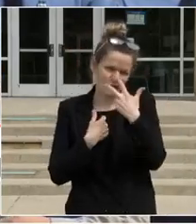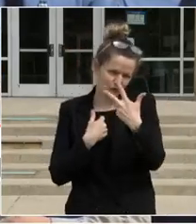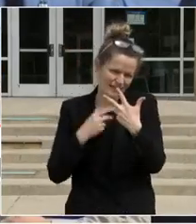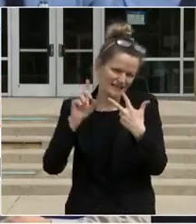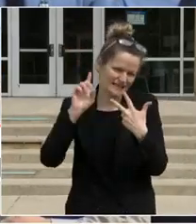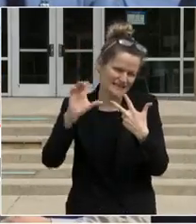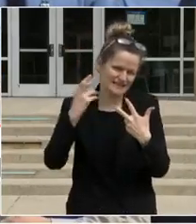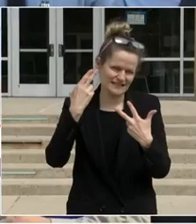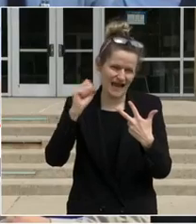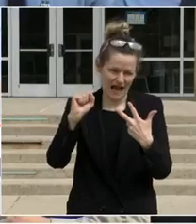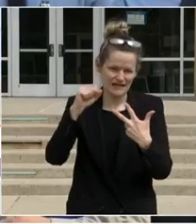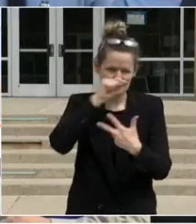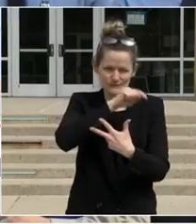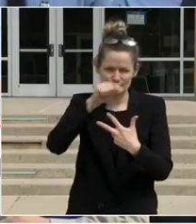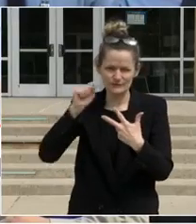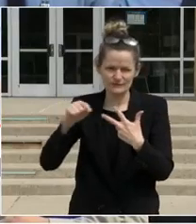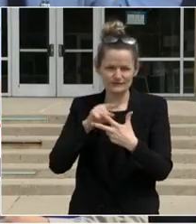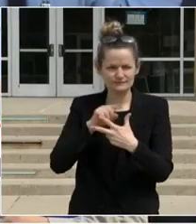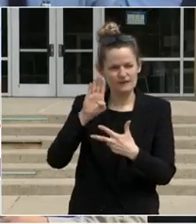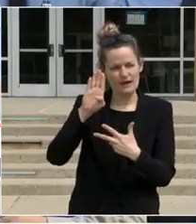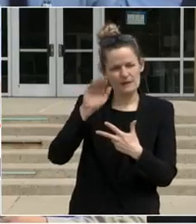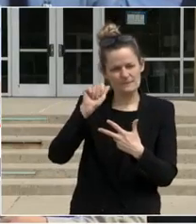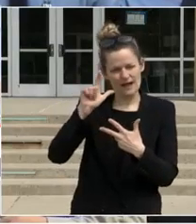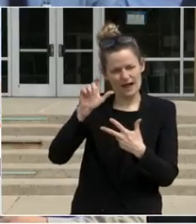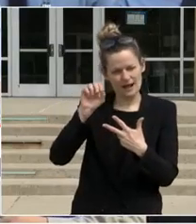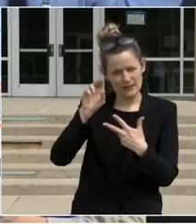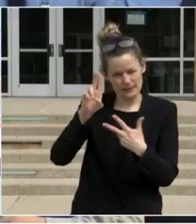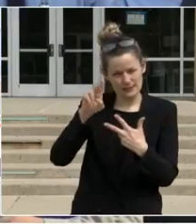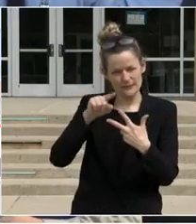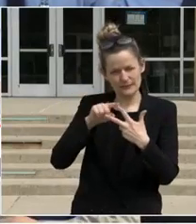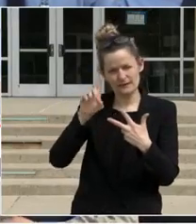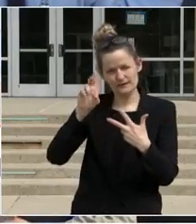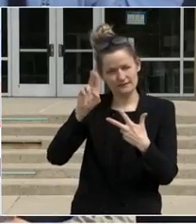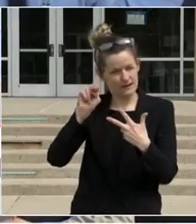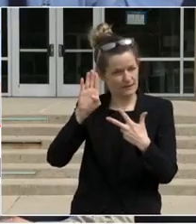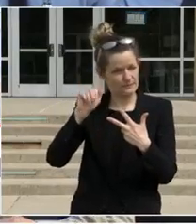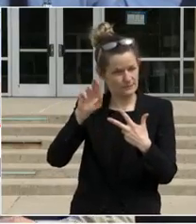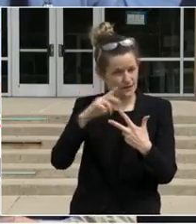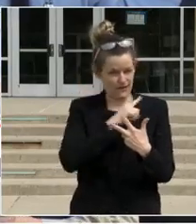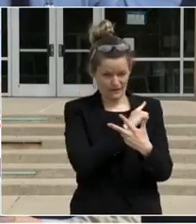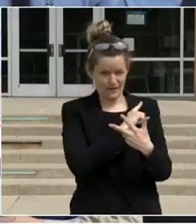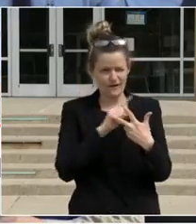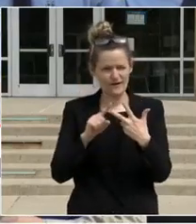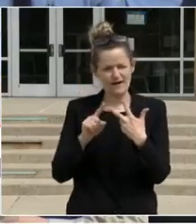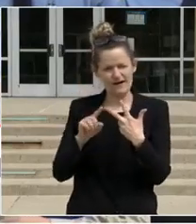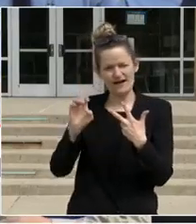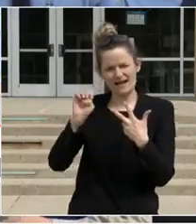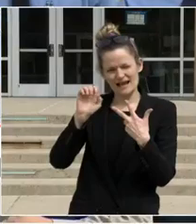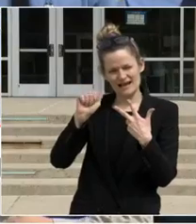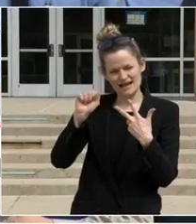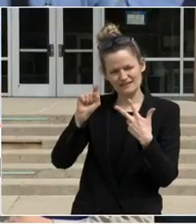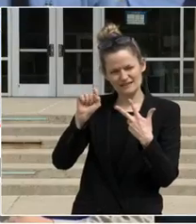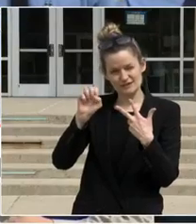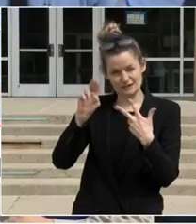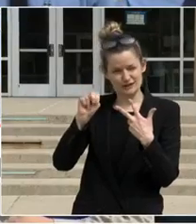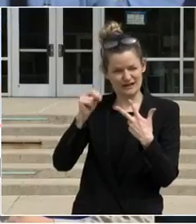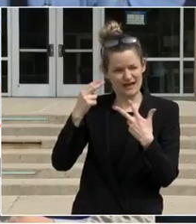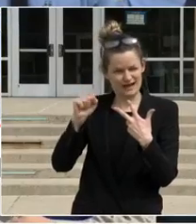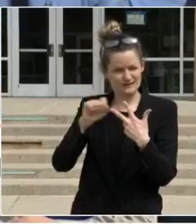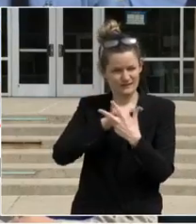School, Dunbar High School, and Eastern Senior High School, who have provided MPD with the most cadets since fiscal